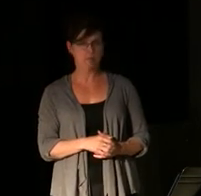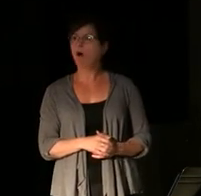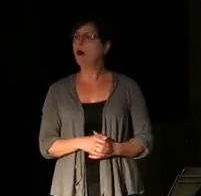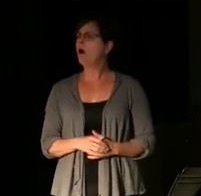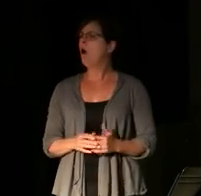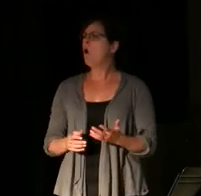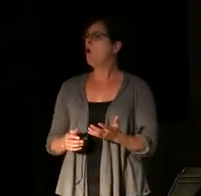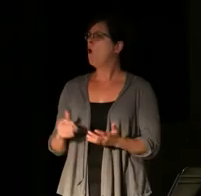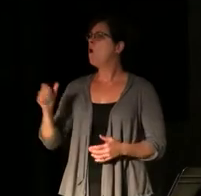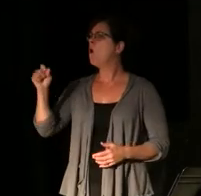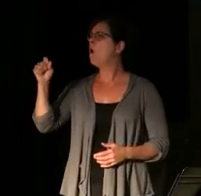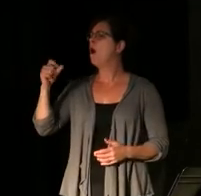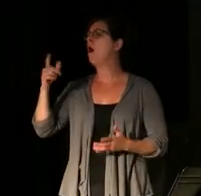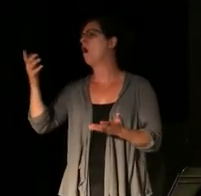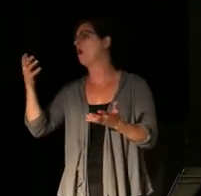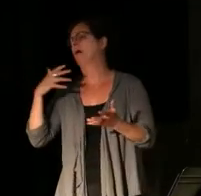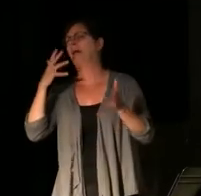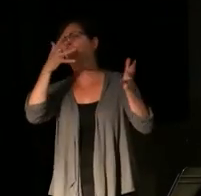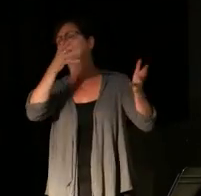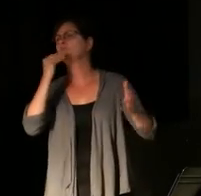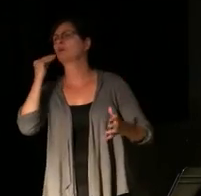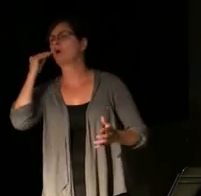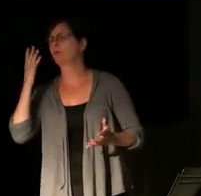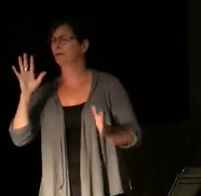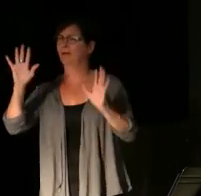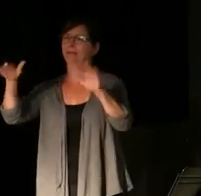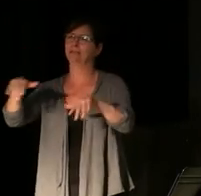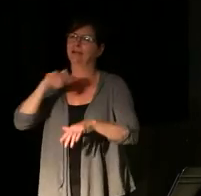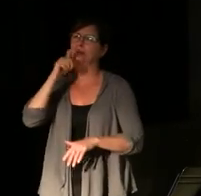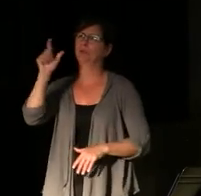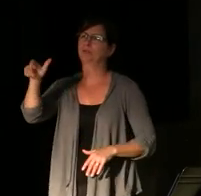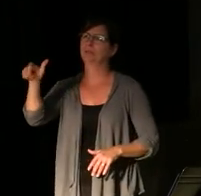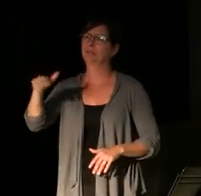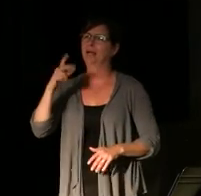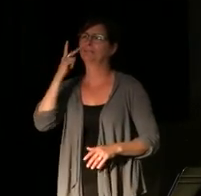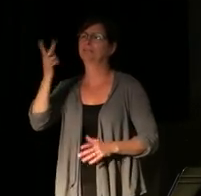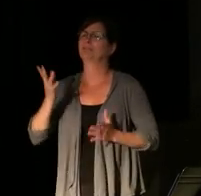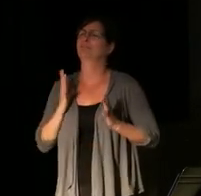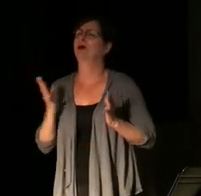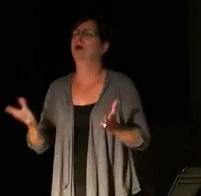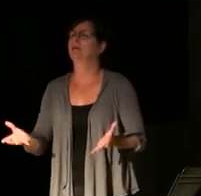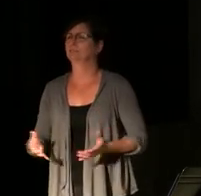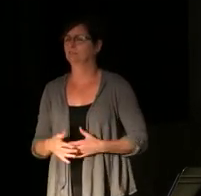Yeah. I just forgot it at home. I really don't need it. Yeah, I see fine.